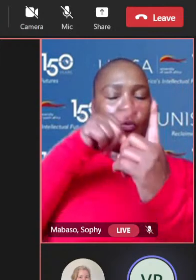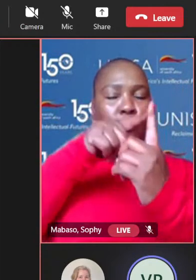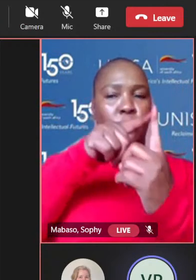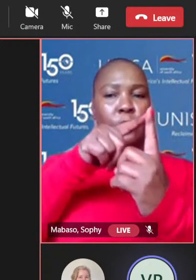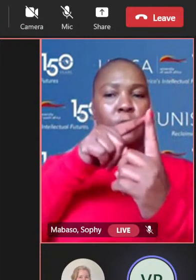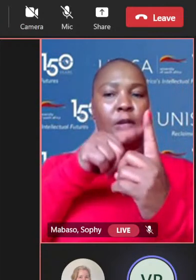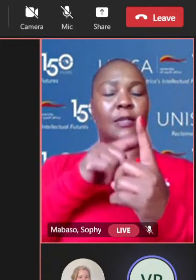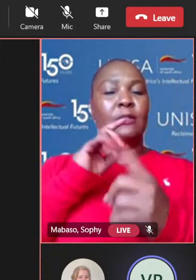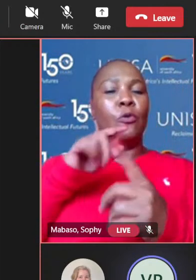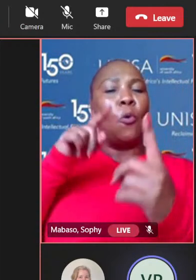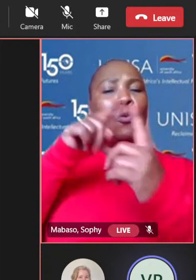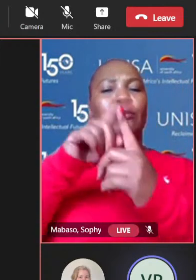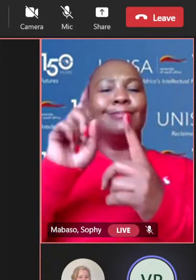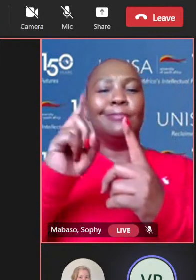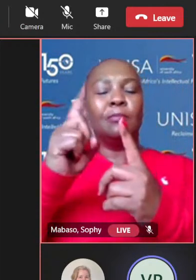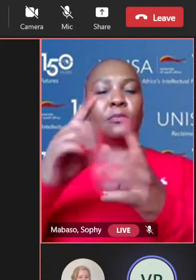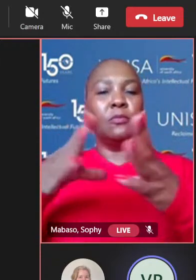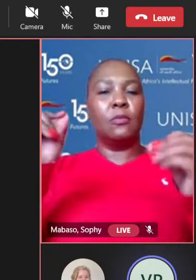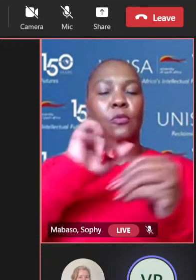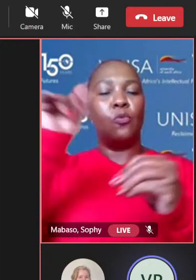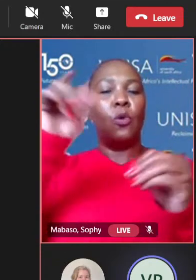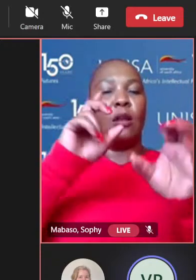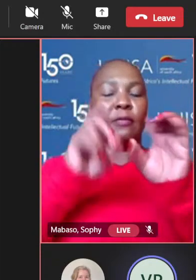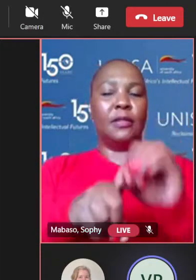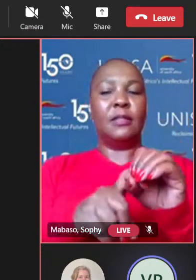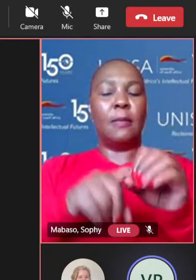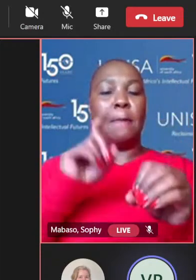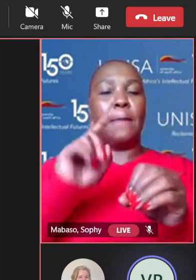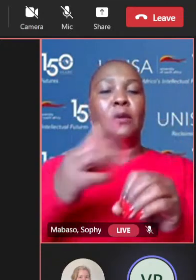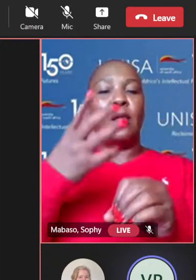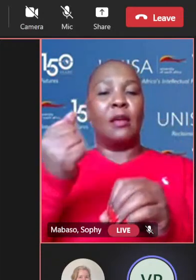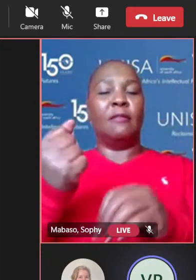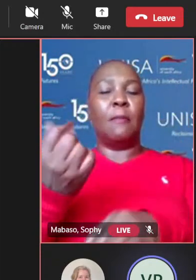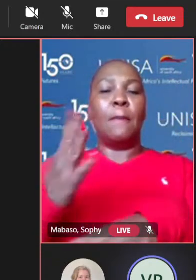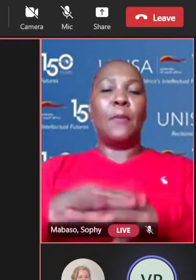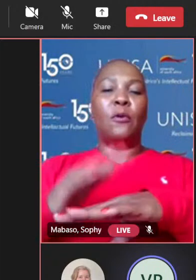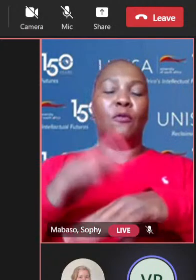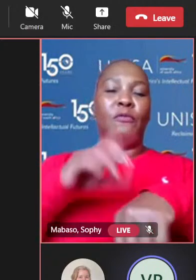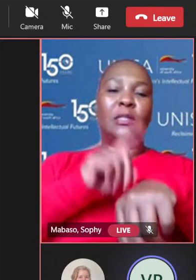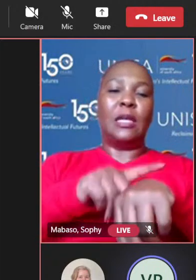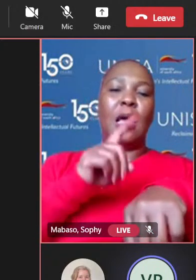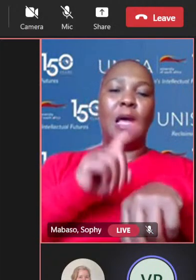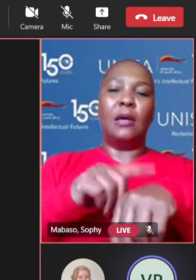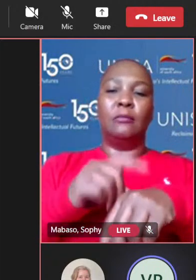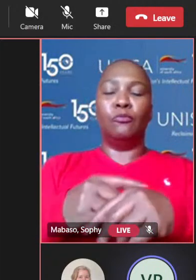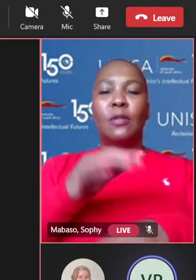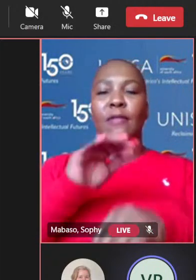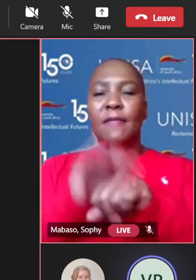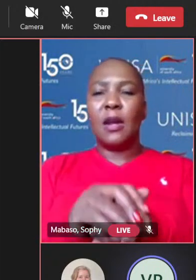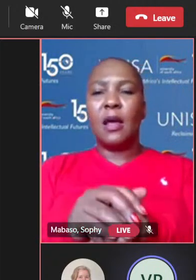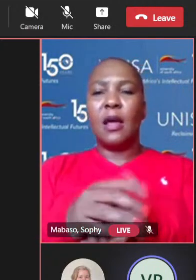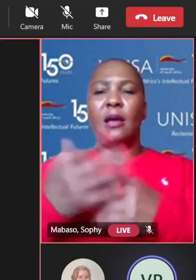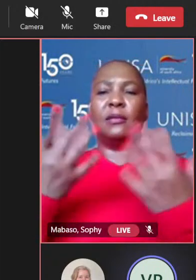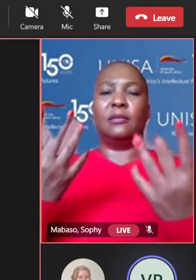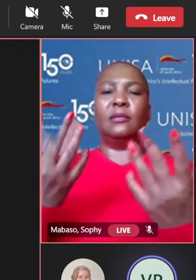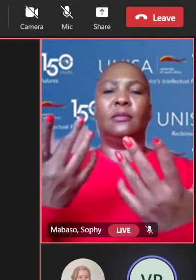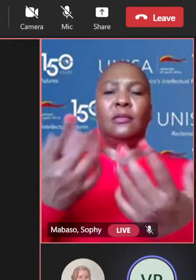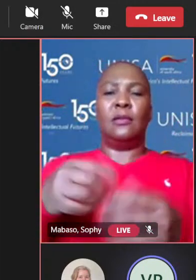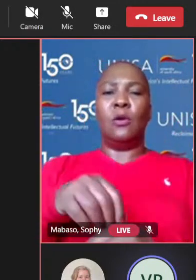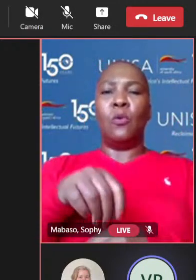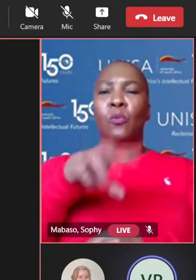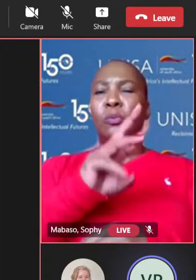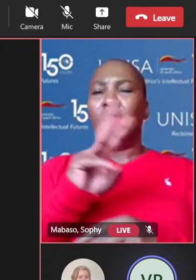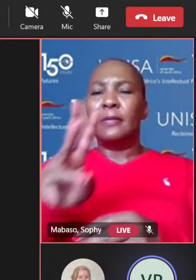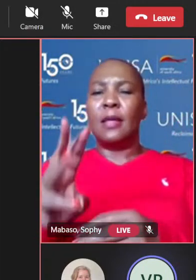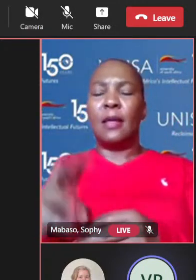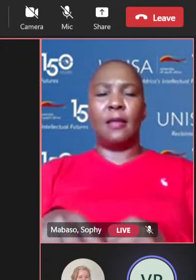your qualification, but then you are spending a lot of time hanging out with friends, or surfing the net, or the web, or the Facebook,